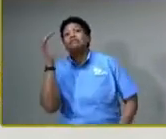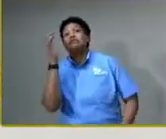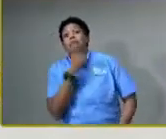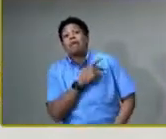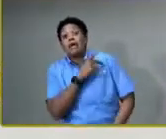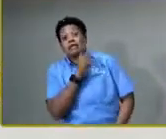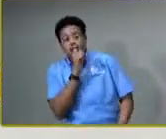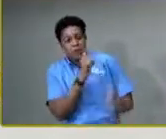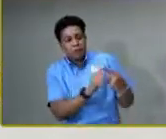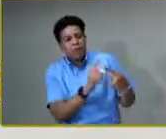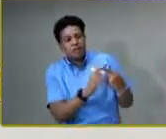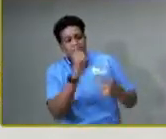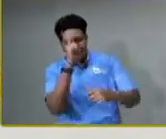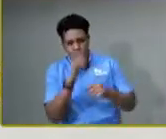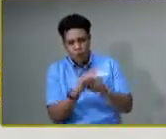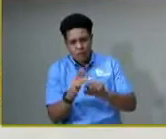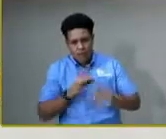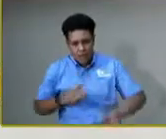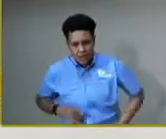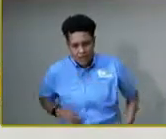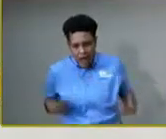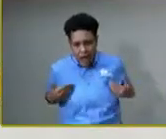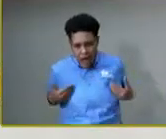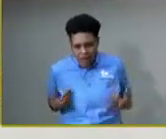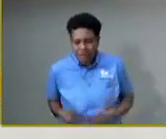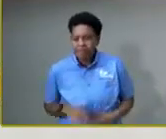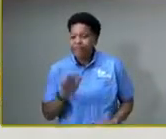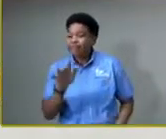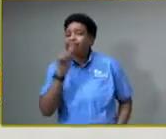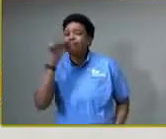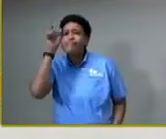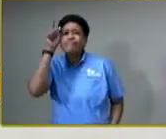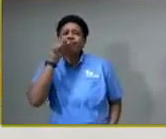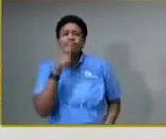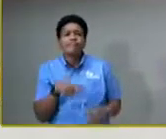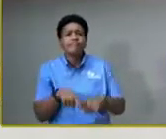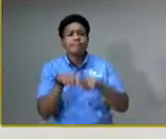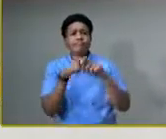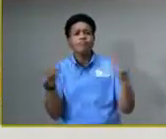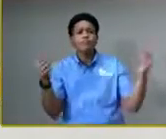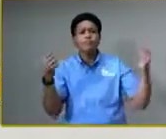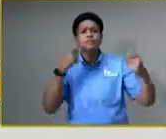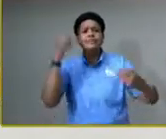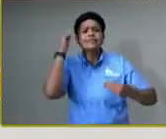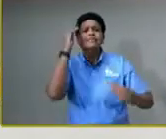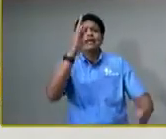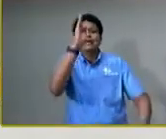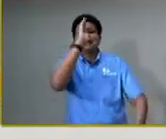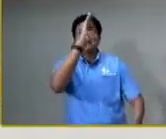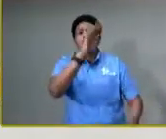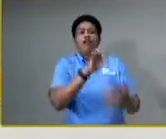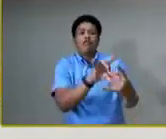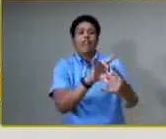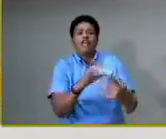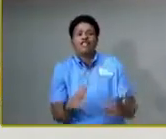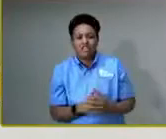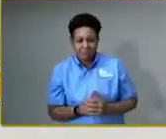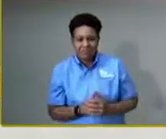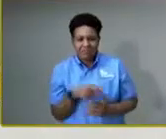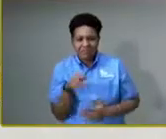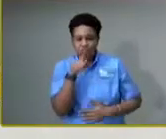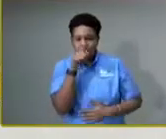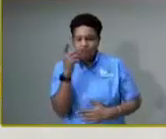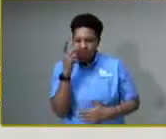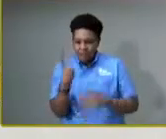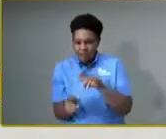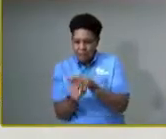for COVID-19. And I just pause to say here, there's a direct relationship, and this is borne out